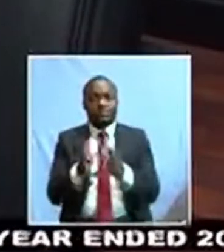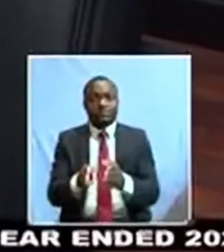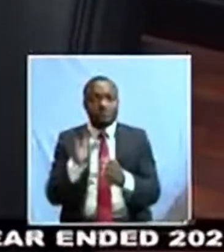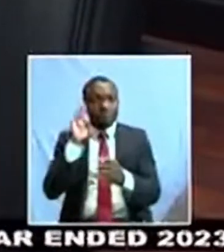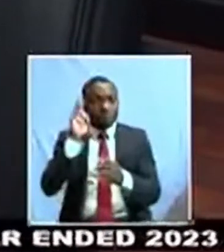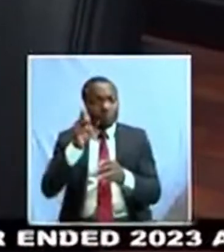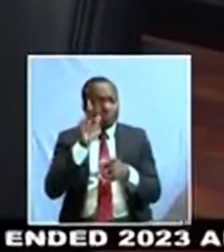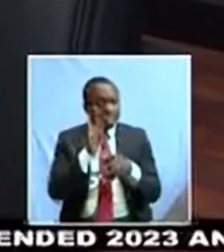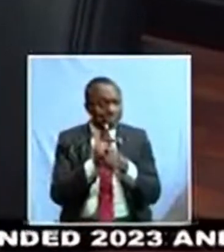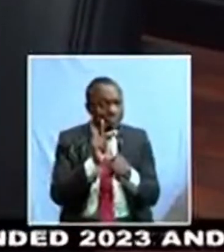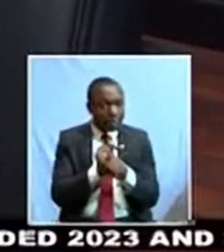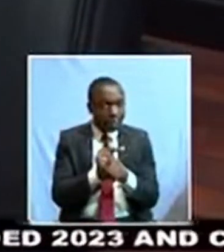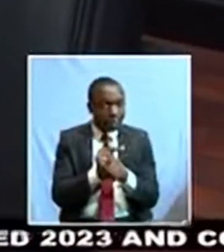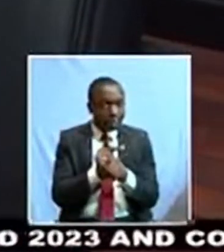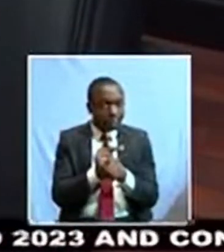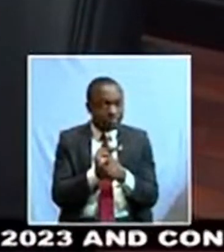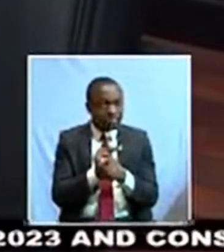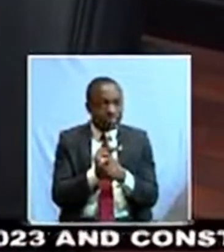maintaining